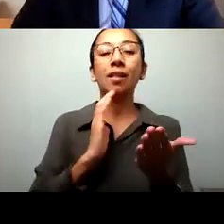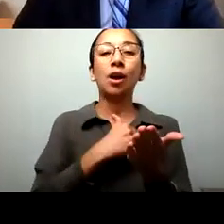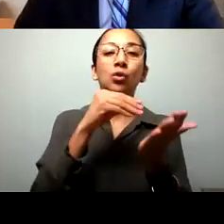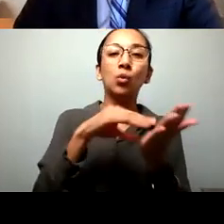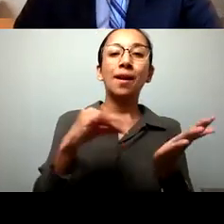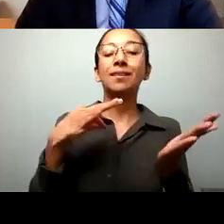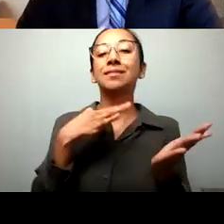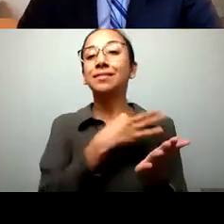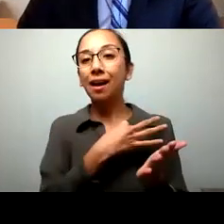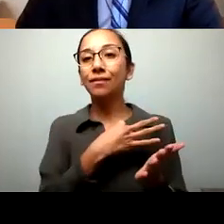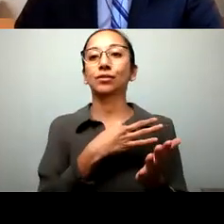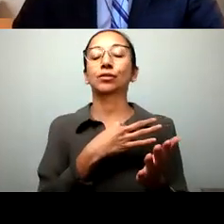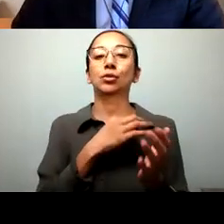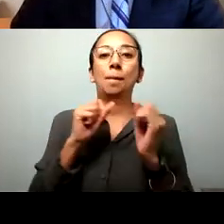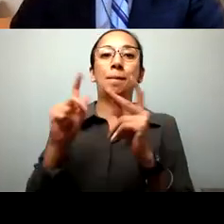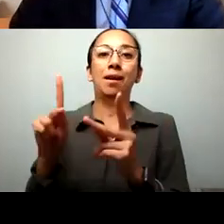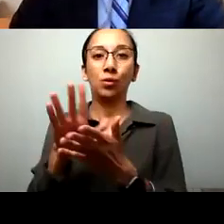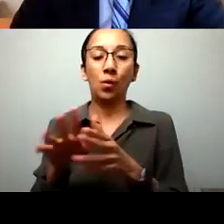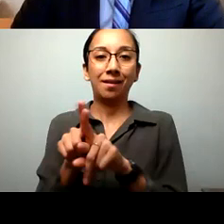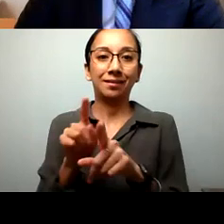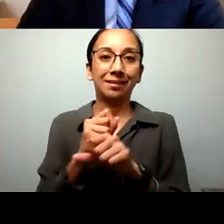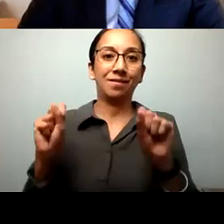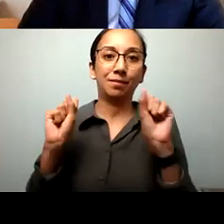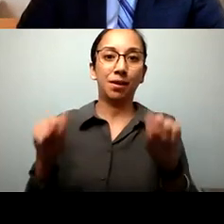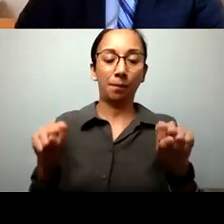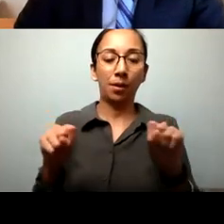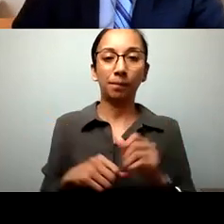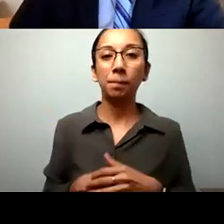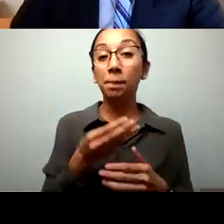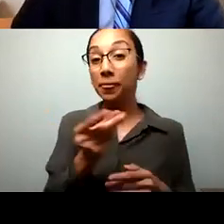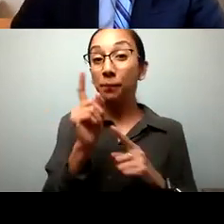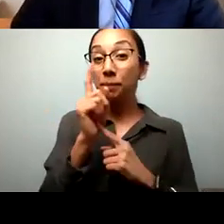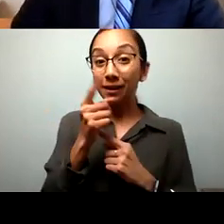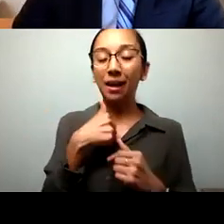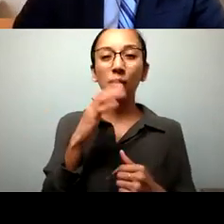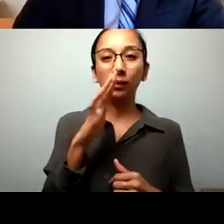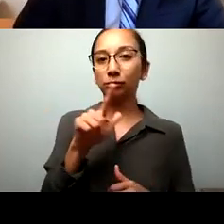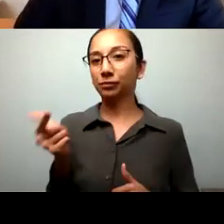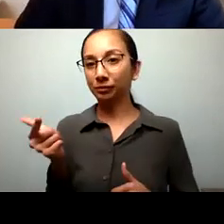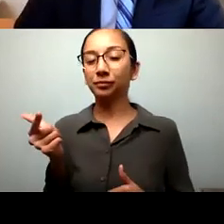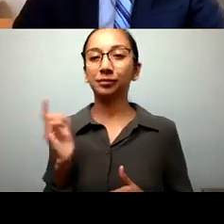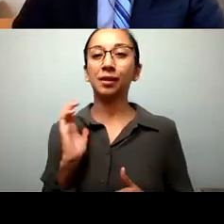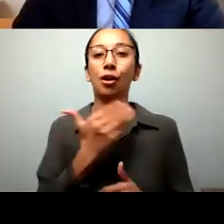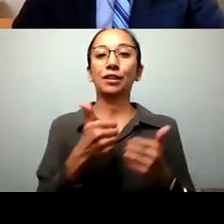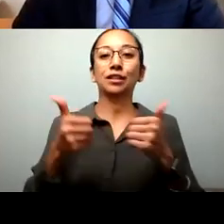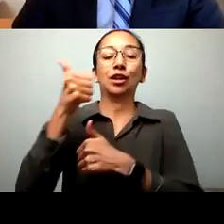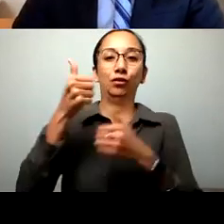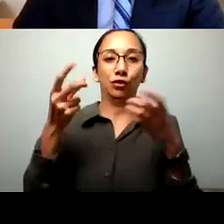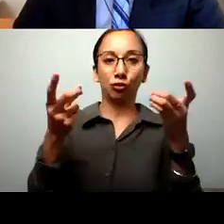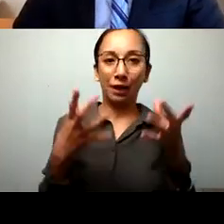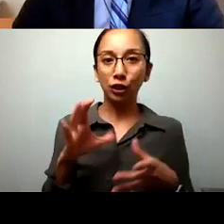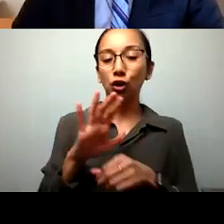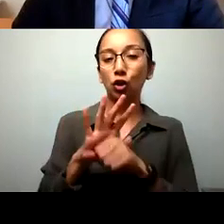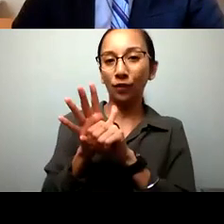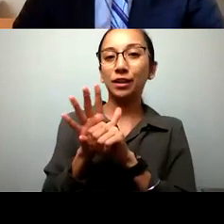to re-enter schools as safe as possible. In just a few minutes, I'll hand off to our Executive Director of COVID